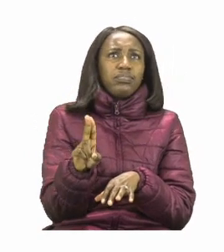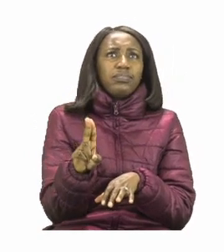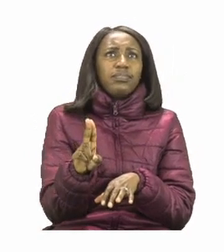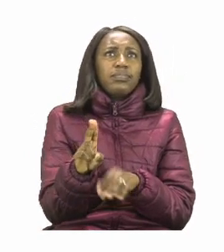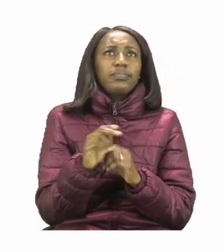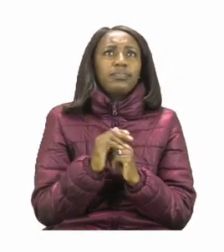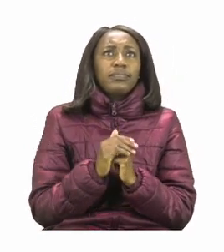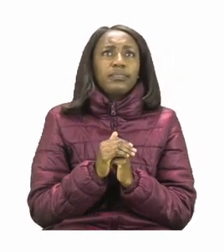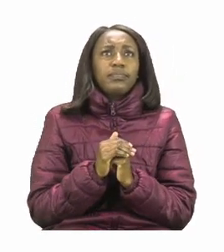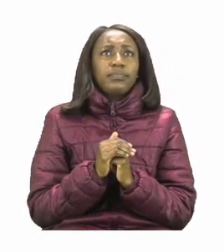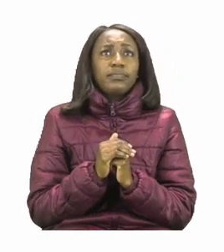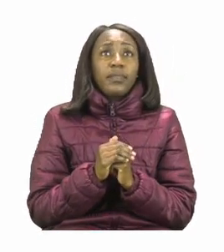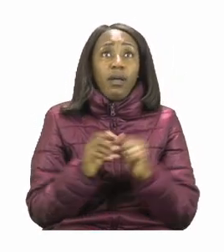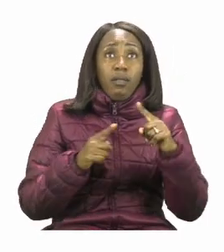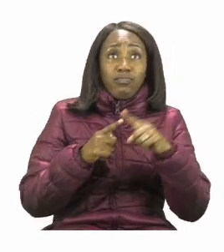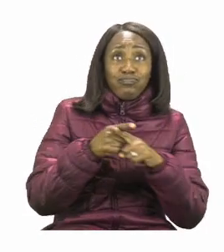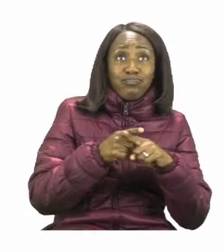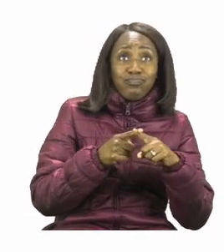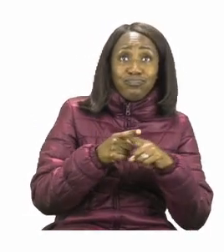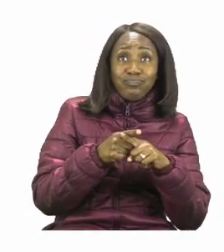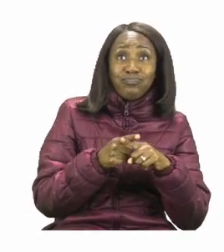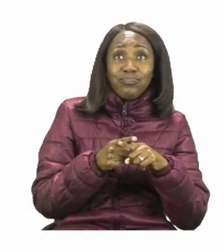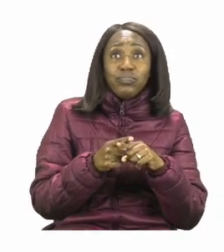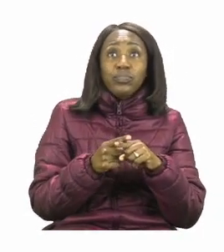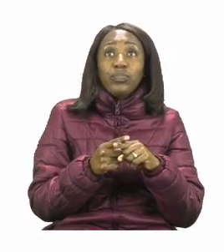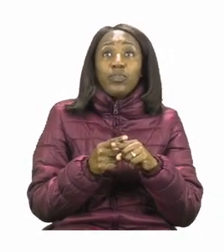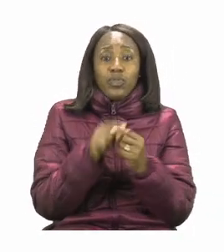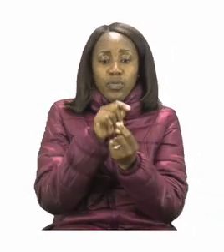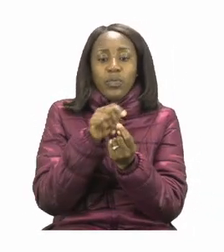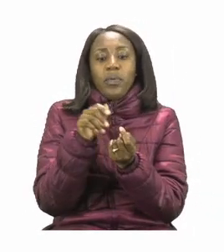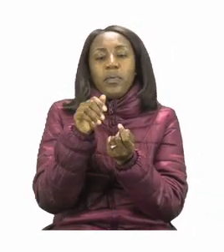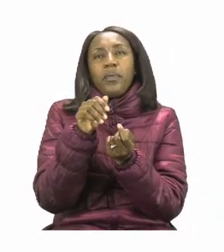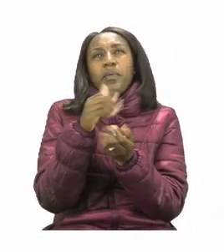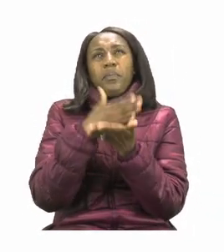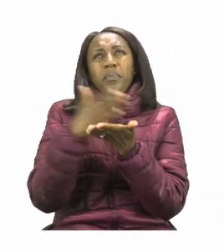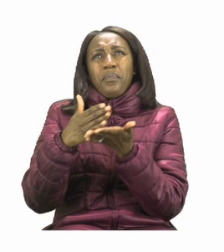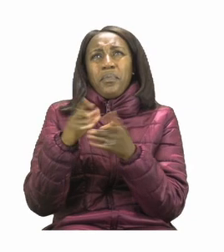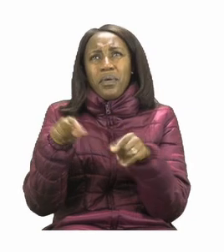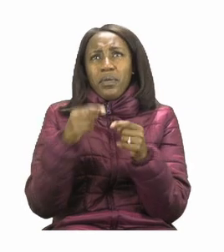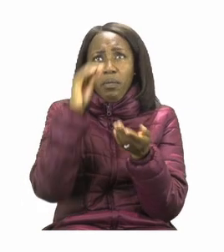Never place a knife in a toaster.